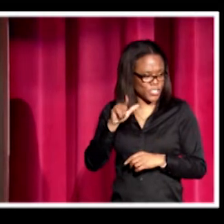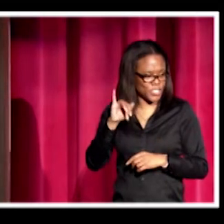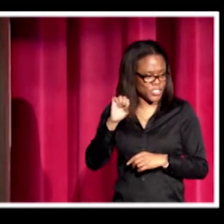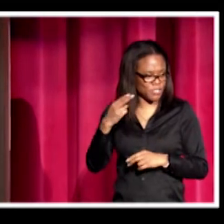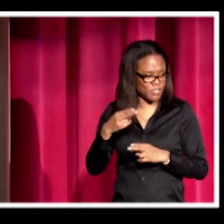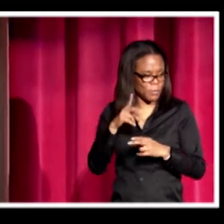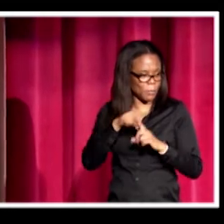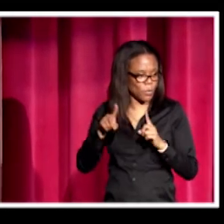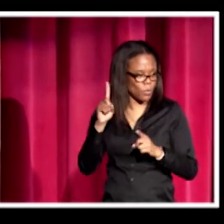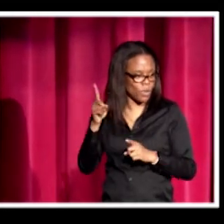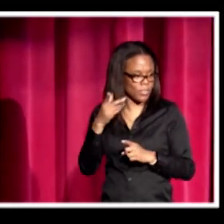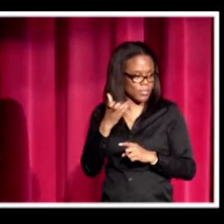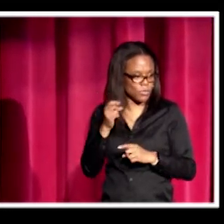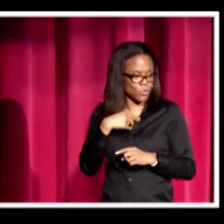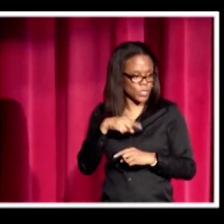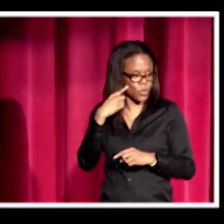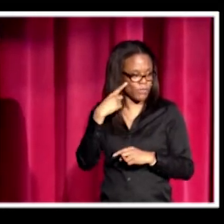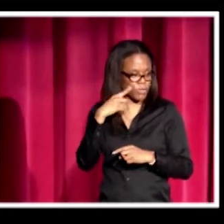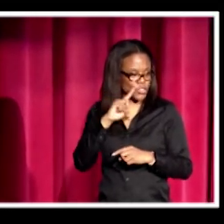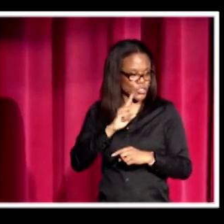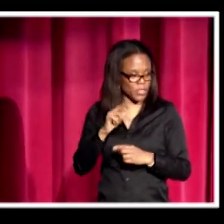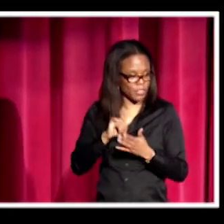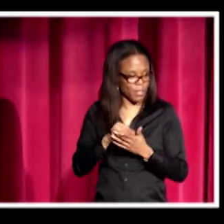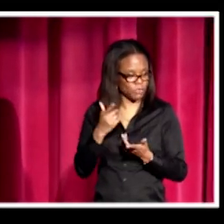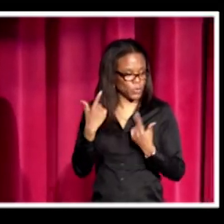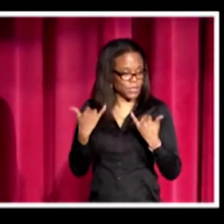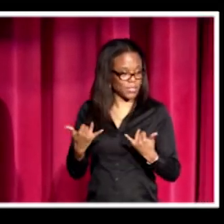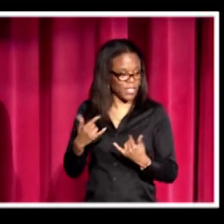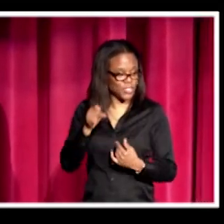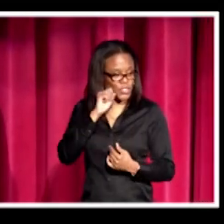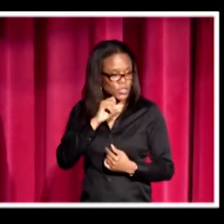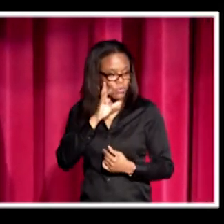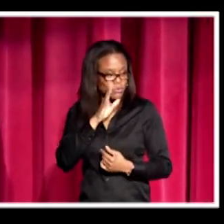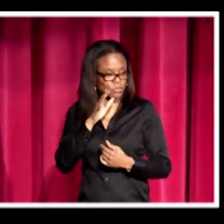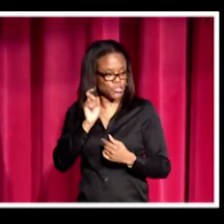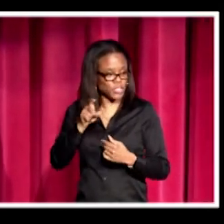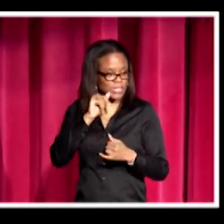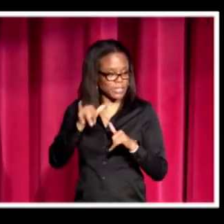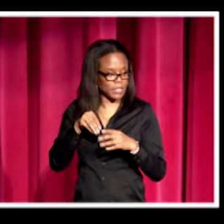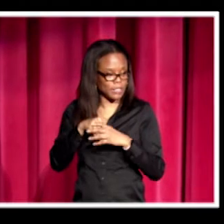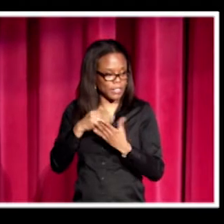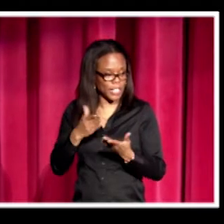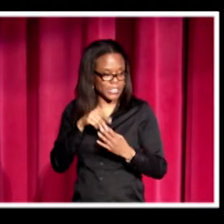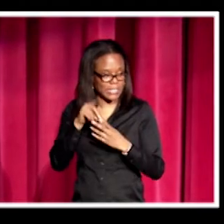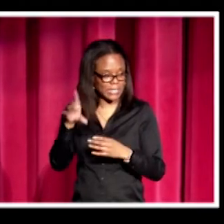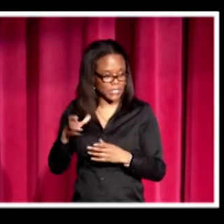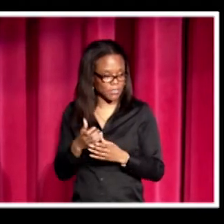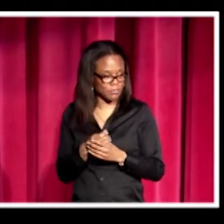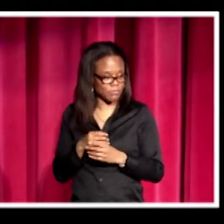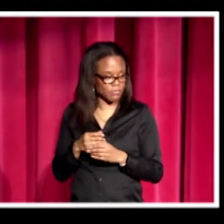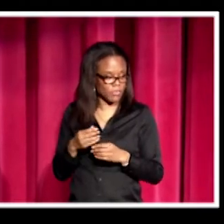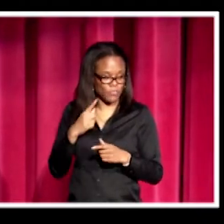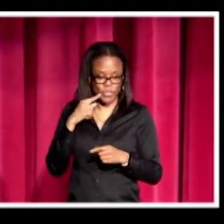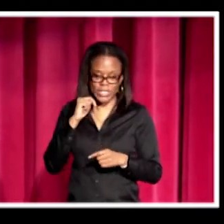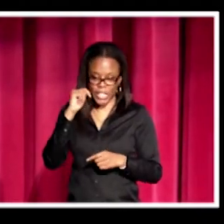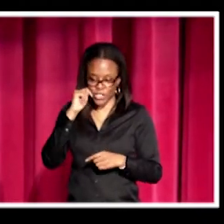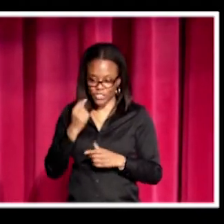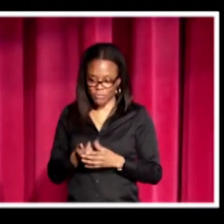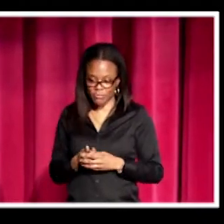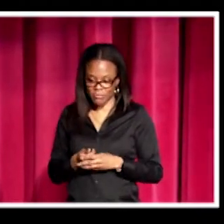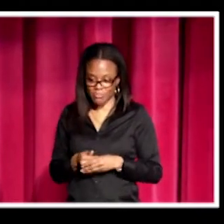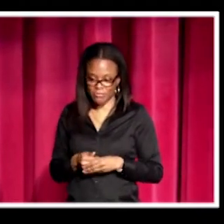is that today, she should be doing the things that little girls do in our city. But she is